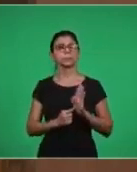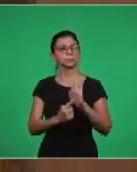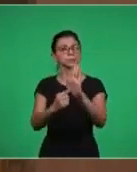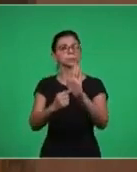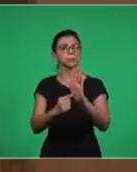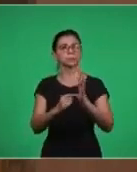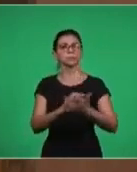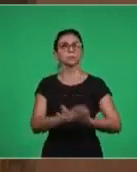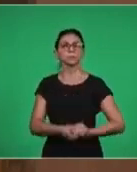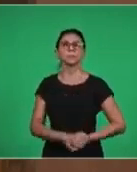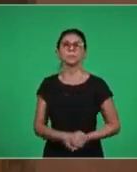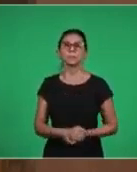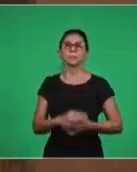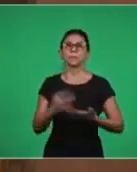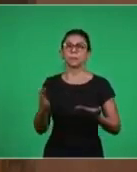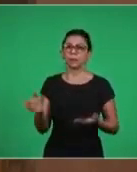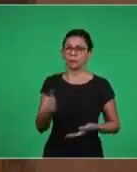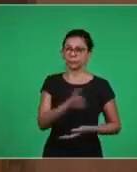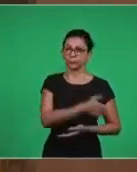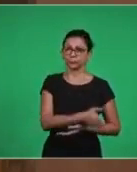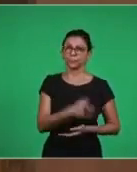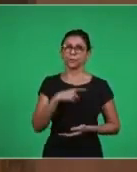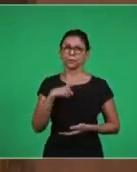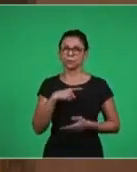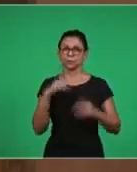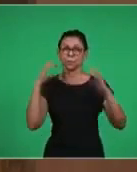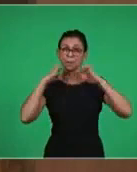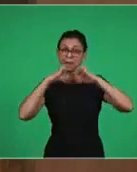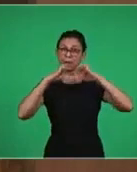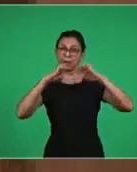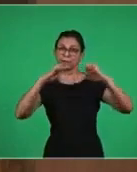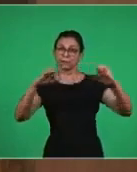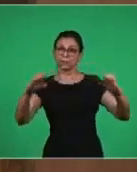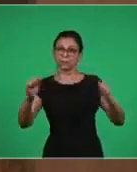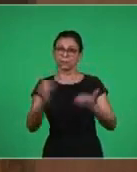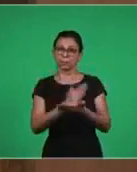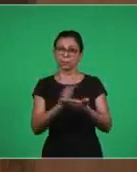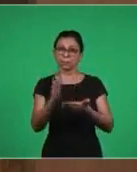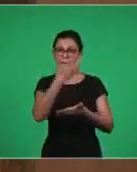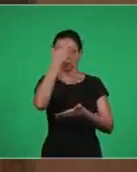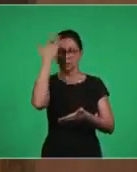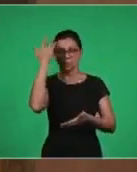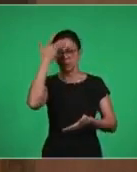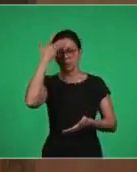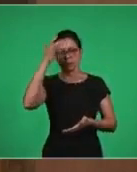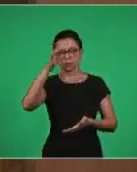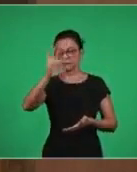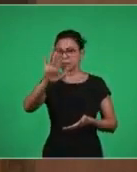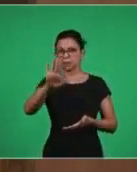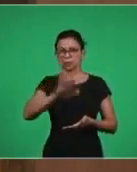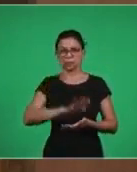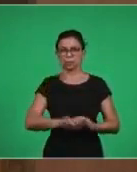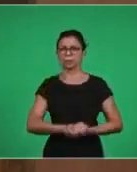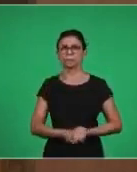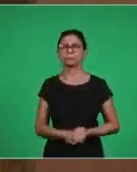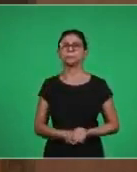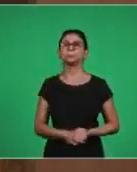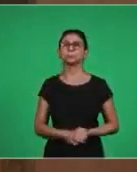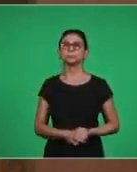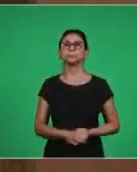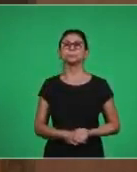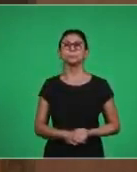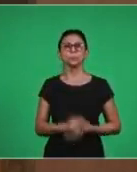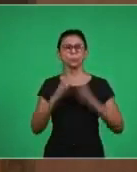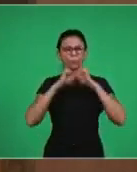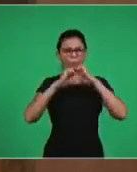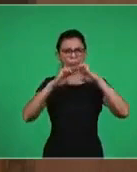We made an evangelization that many were not aware of. even inside of the church, they didn't, were